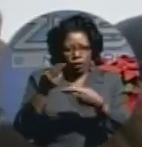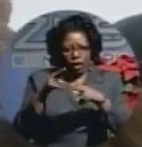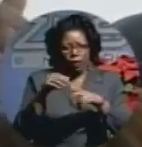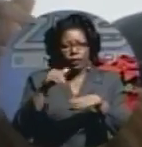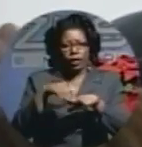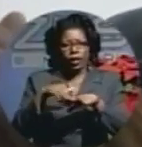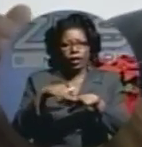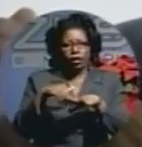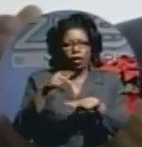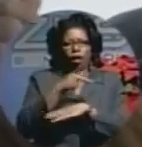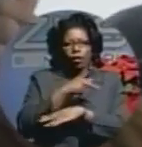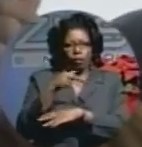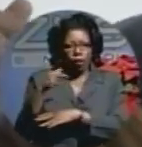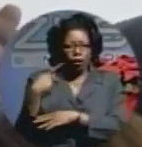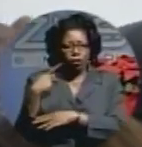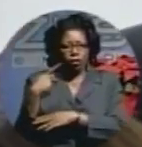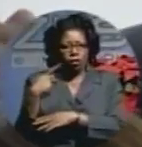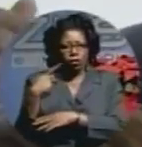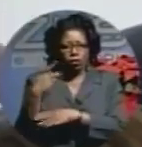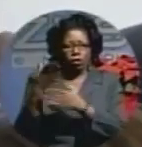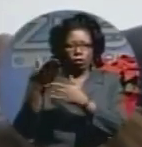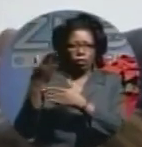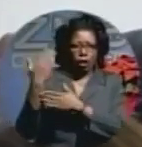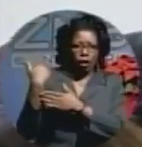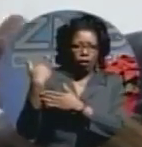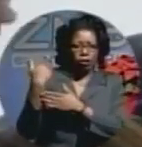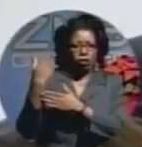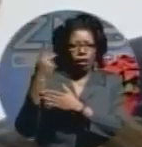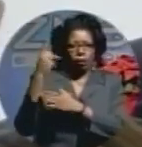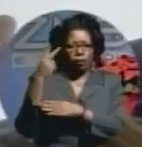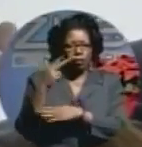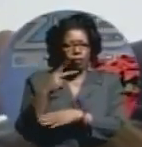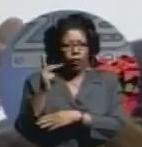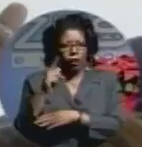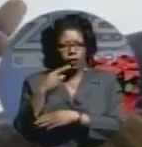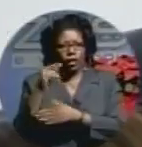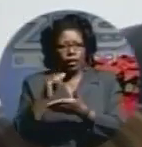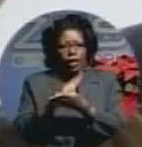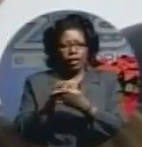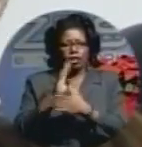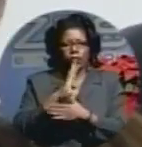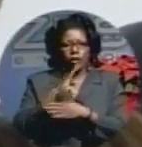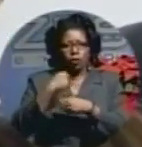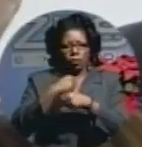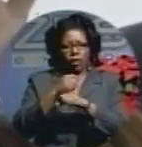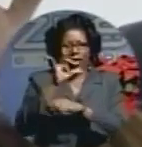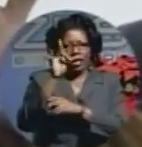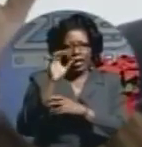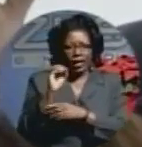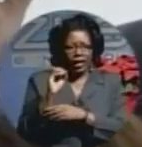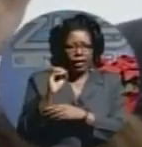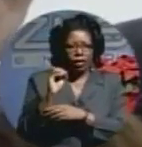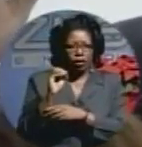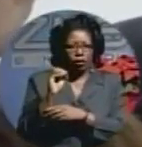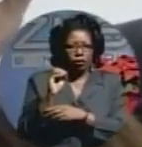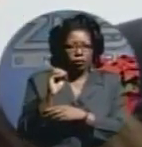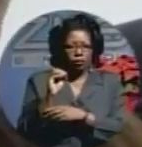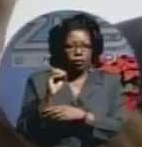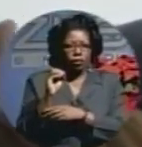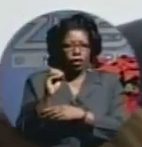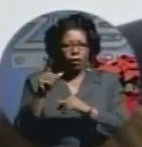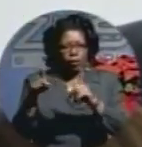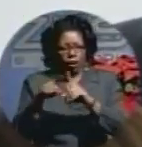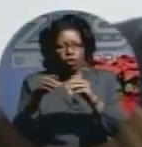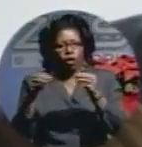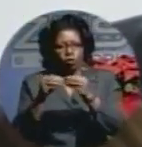Parliament, where one day the former Prime Minister walked in and said the Speaker will now make $80,000 or $80,000